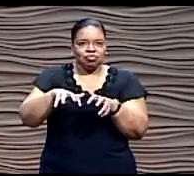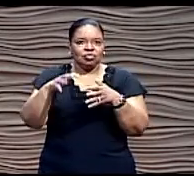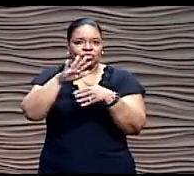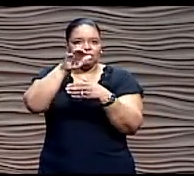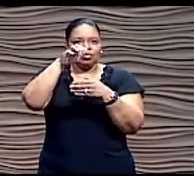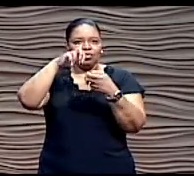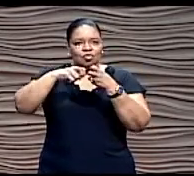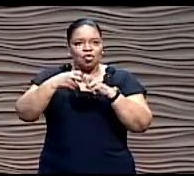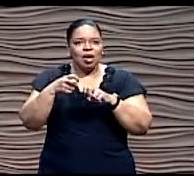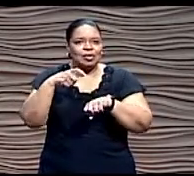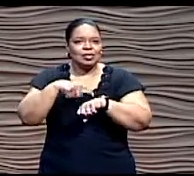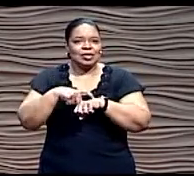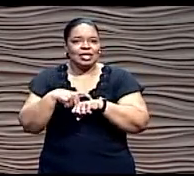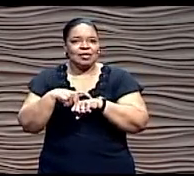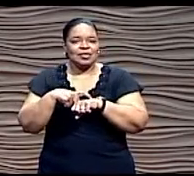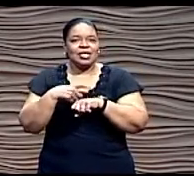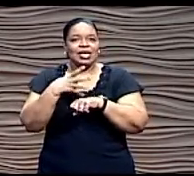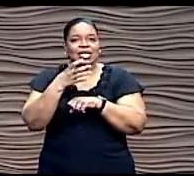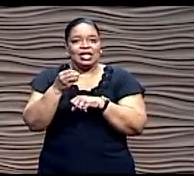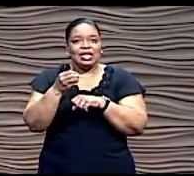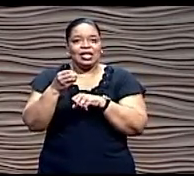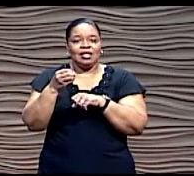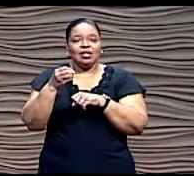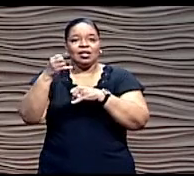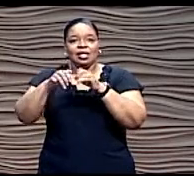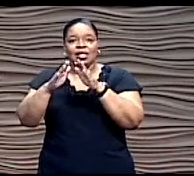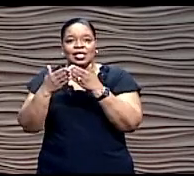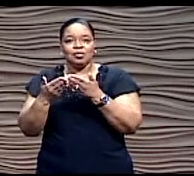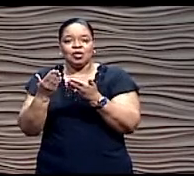And then Revelation before storms.